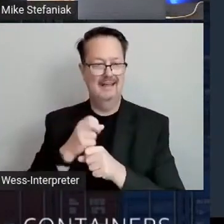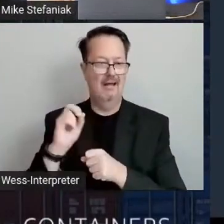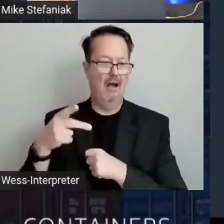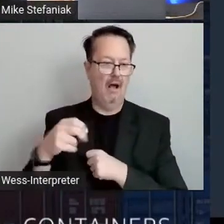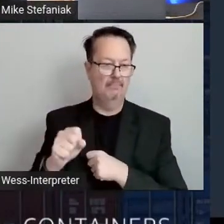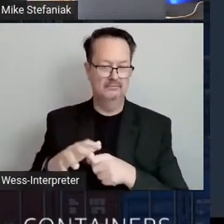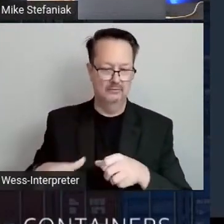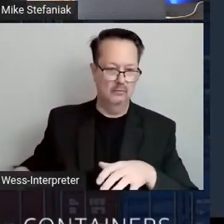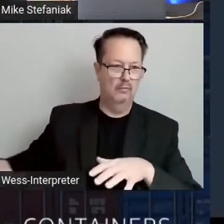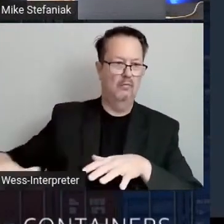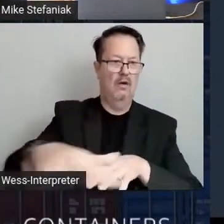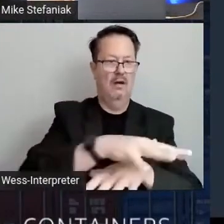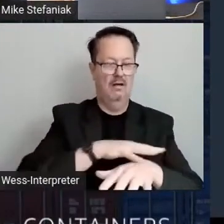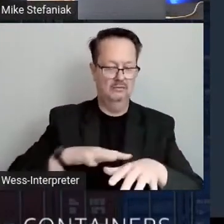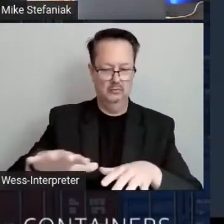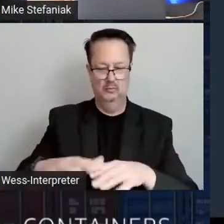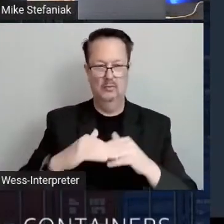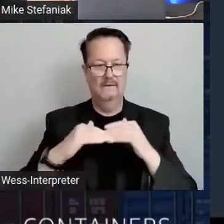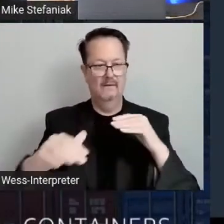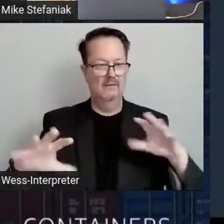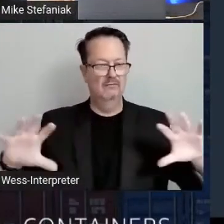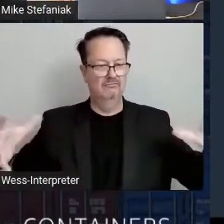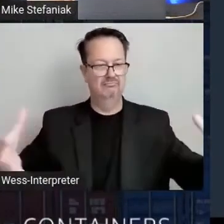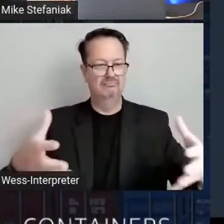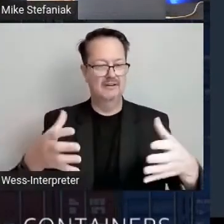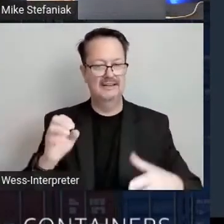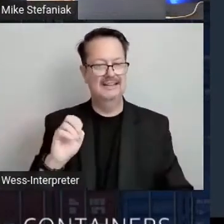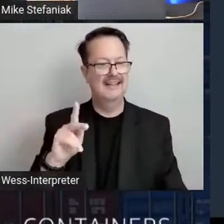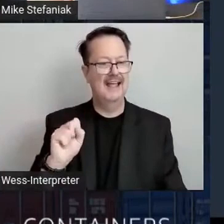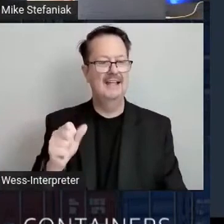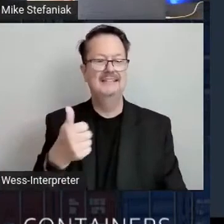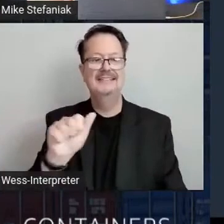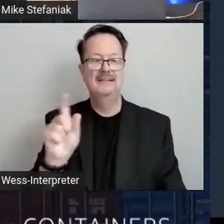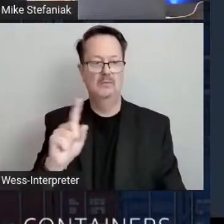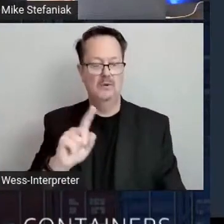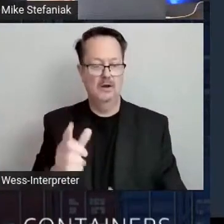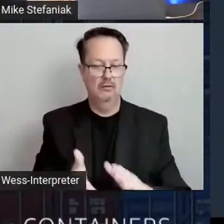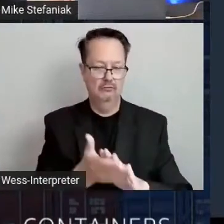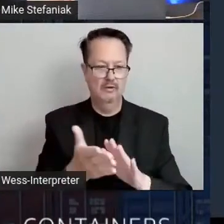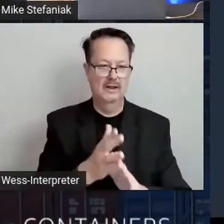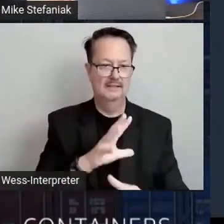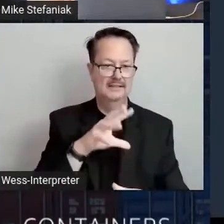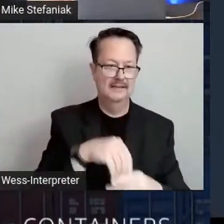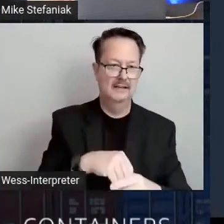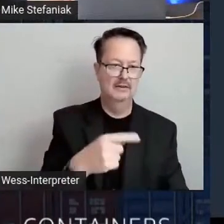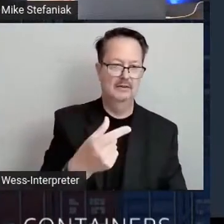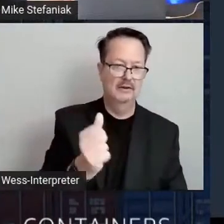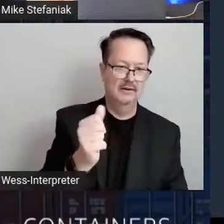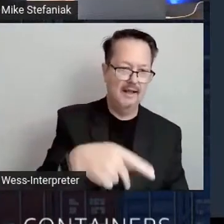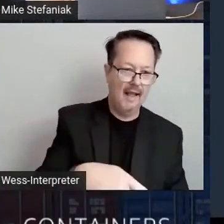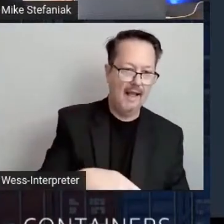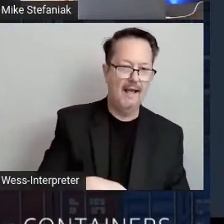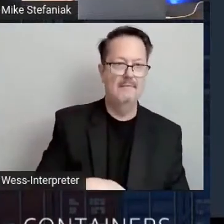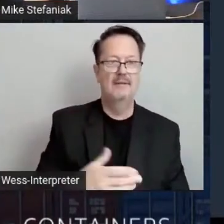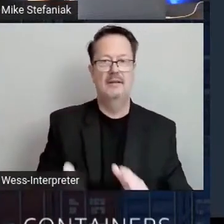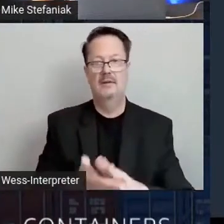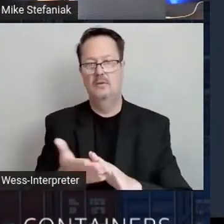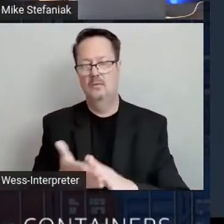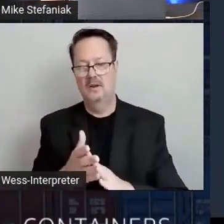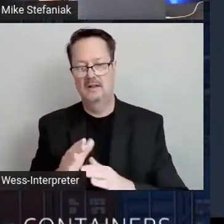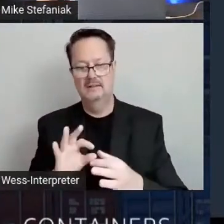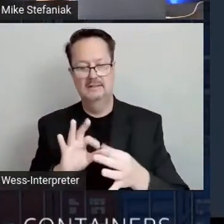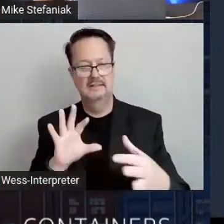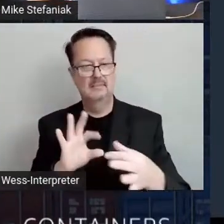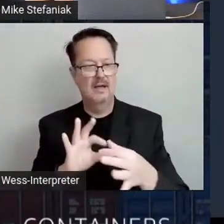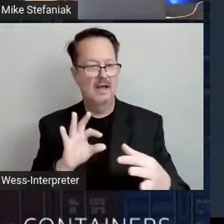of clusters. And EKS Anywhere actually runs both air-gapped It runs in semi-connected